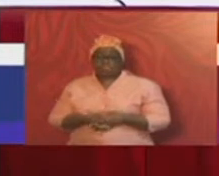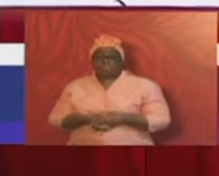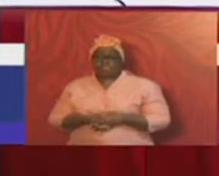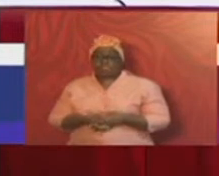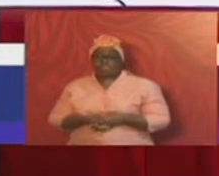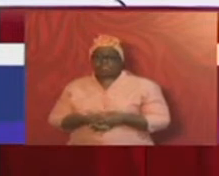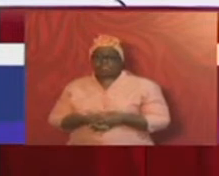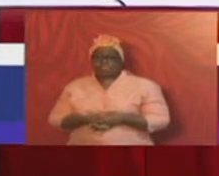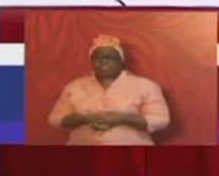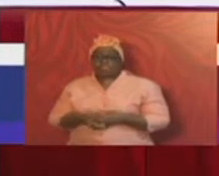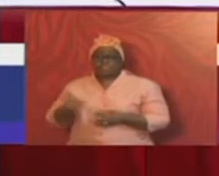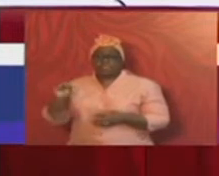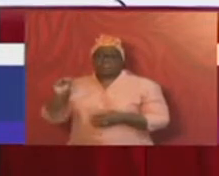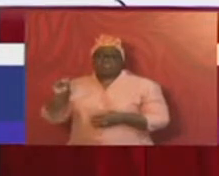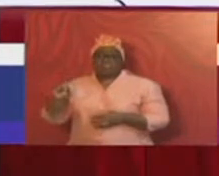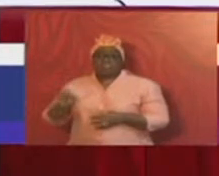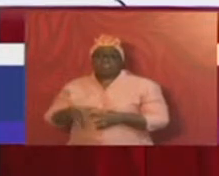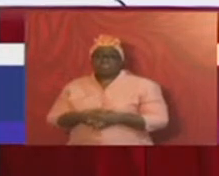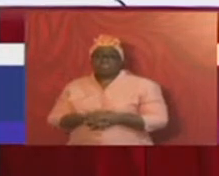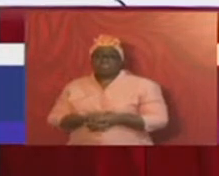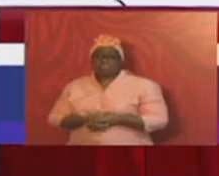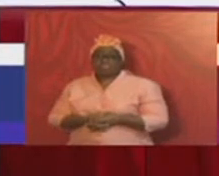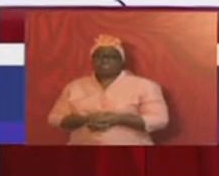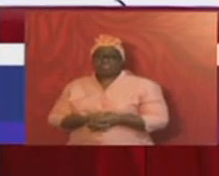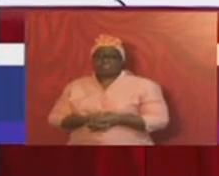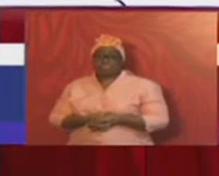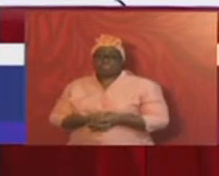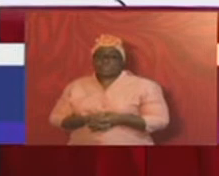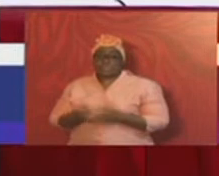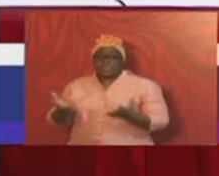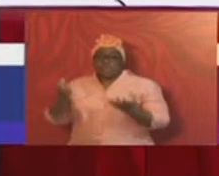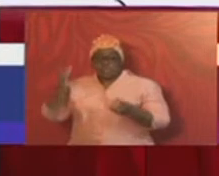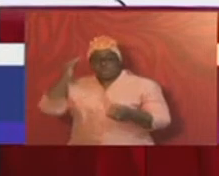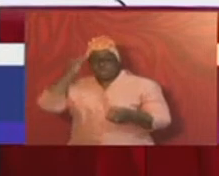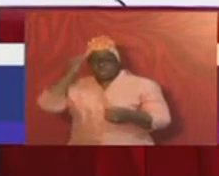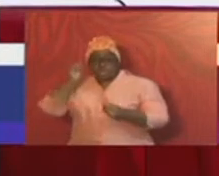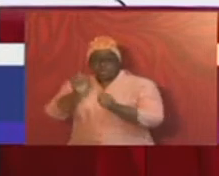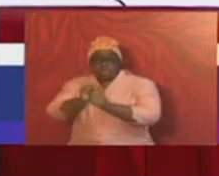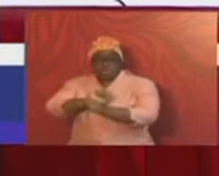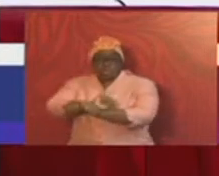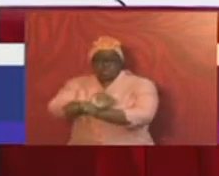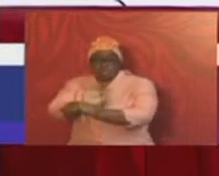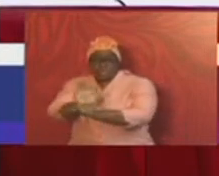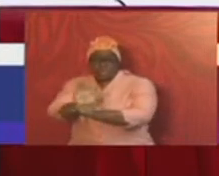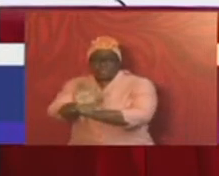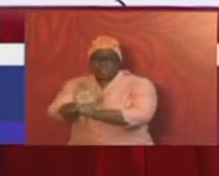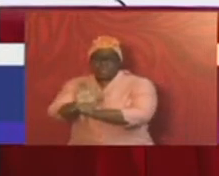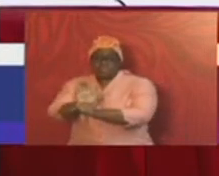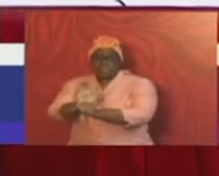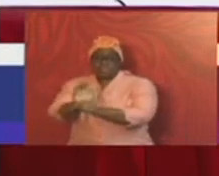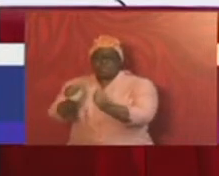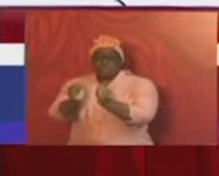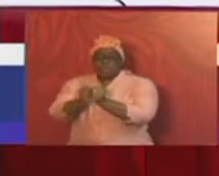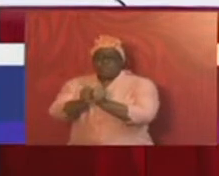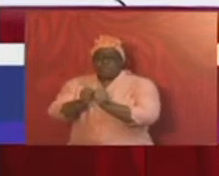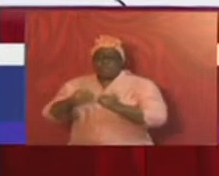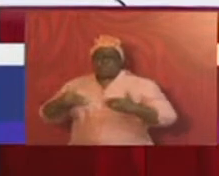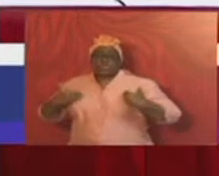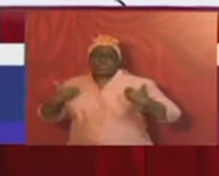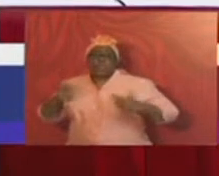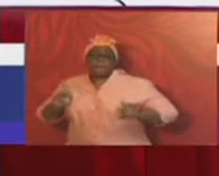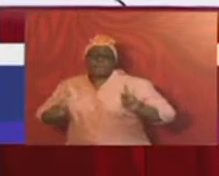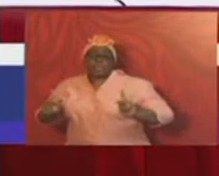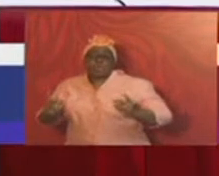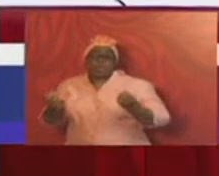Yes, hi. We wanted to know, with COVID-19 cases among youths, can we get an update on the number?